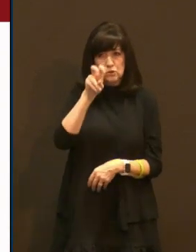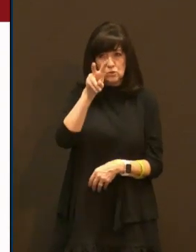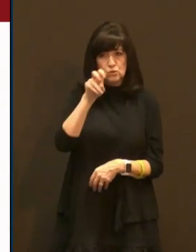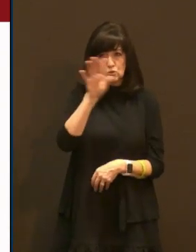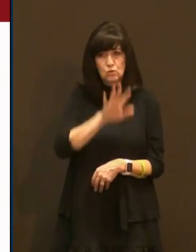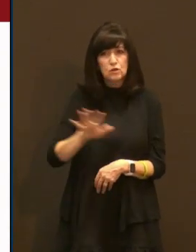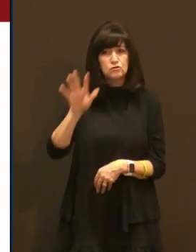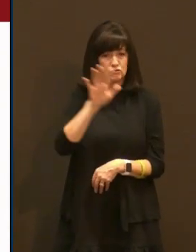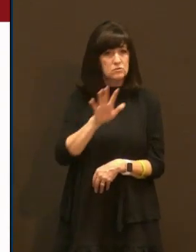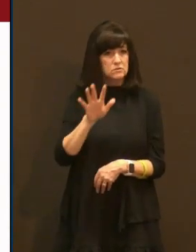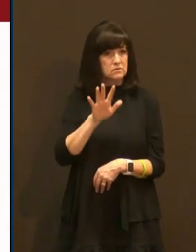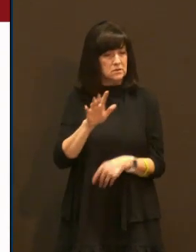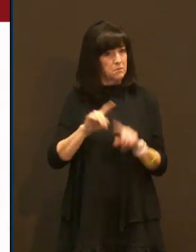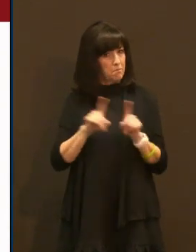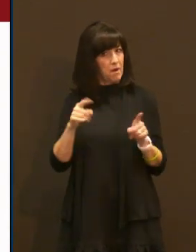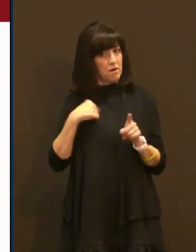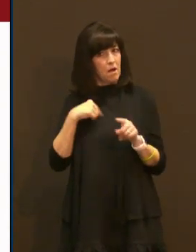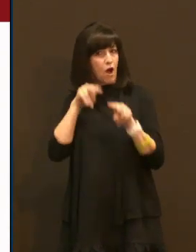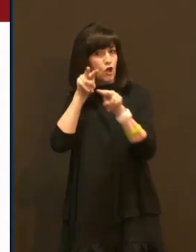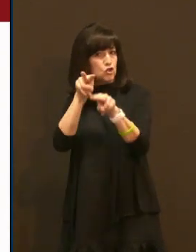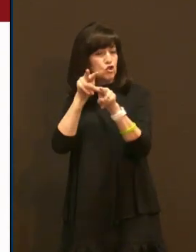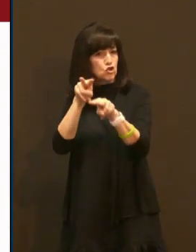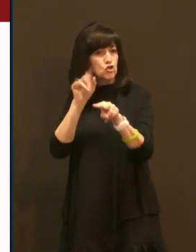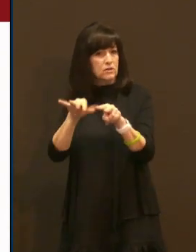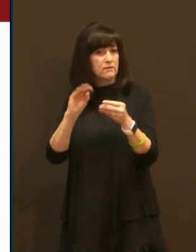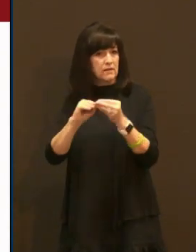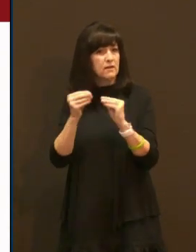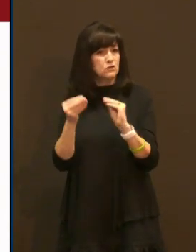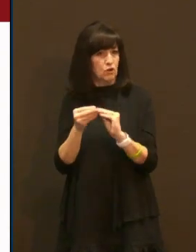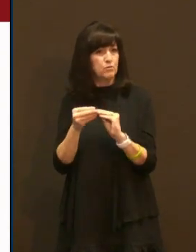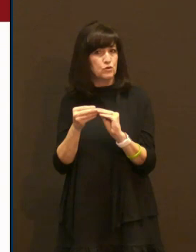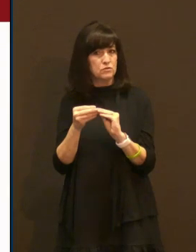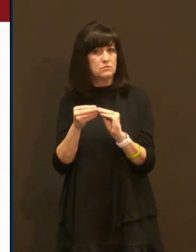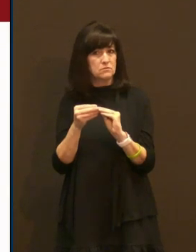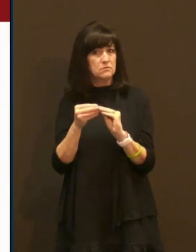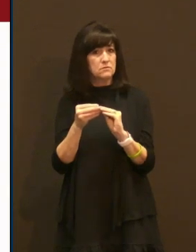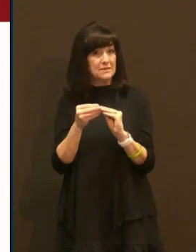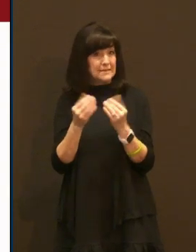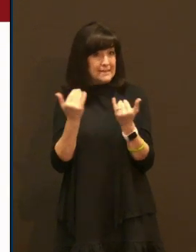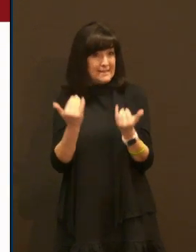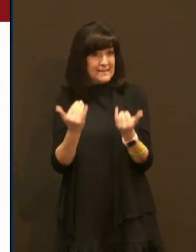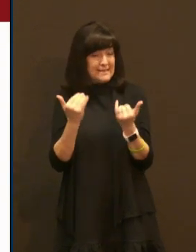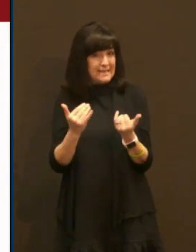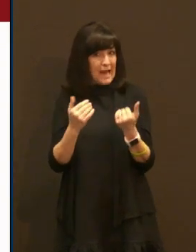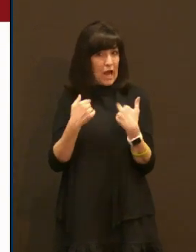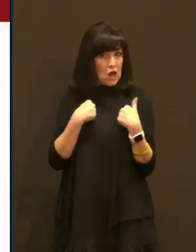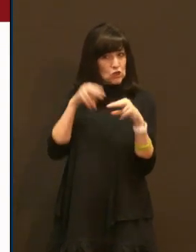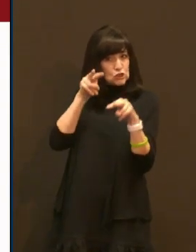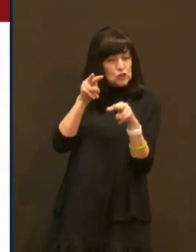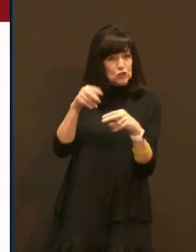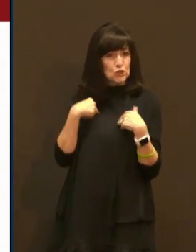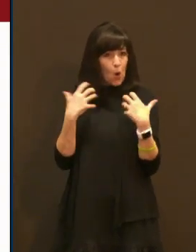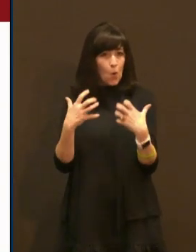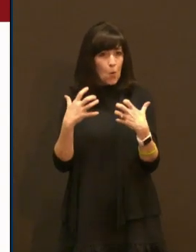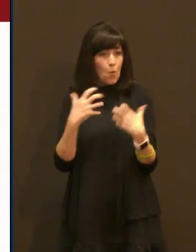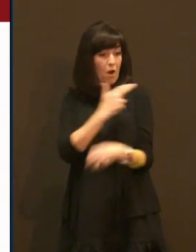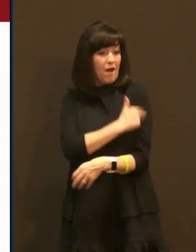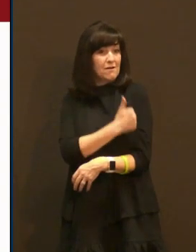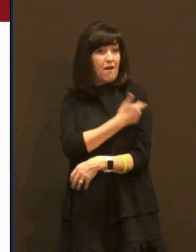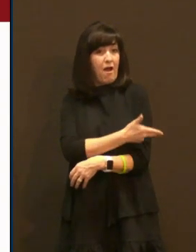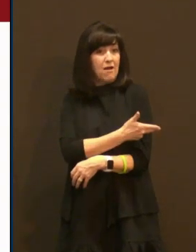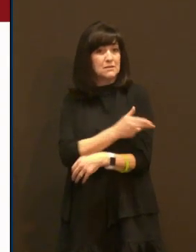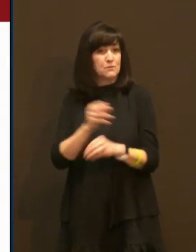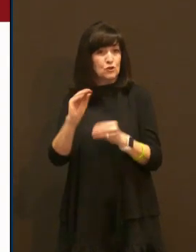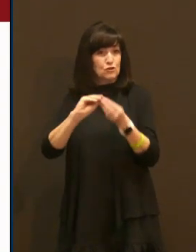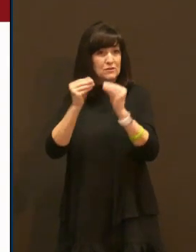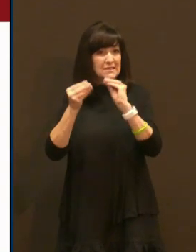to look at, but I certainly look at it on a day-to-day basis. And we're down almost to 200 in current hospitalizations, which is,